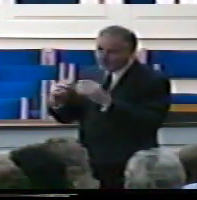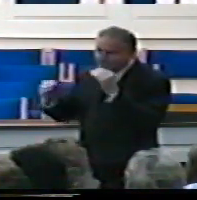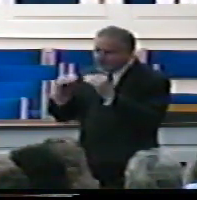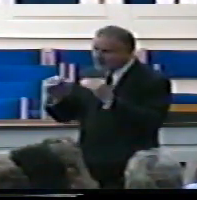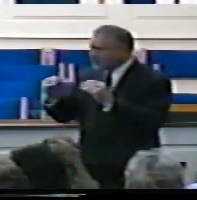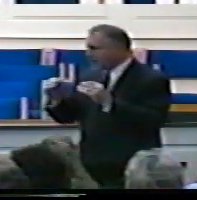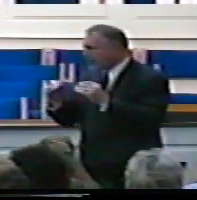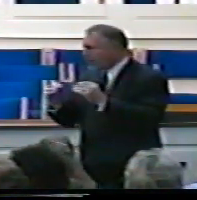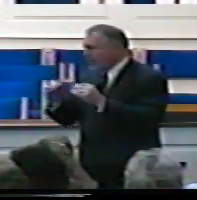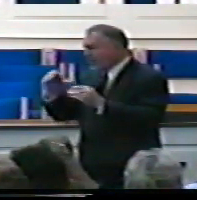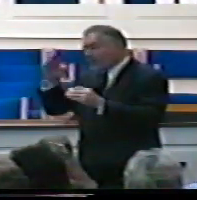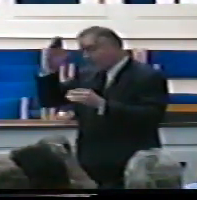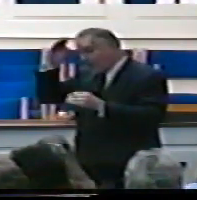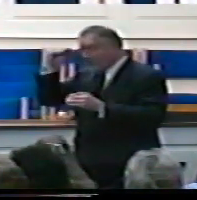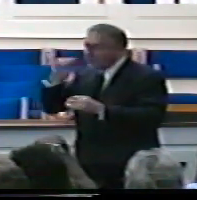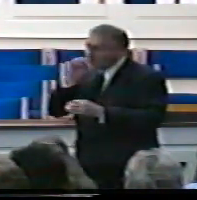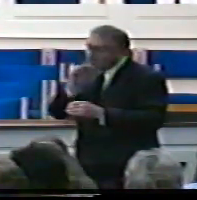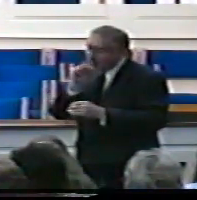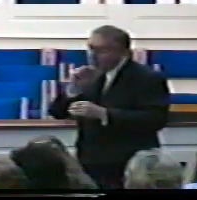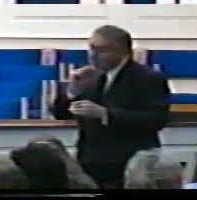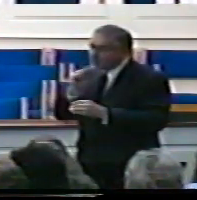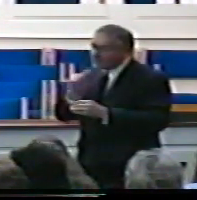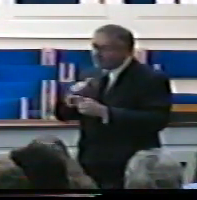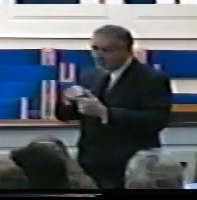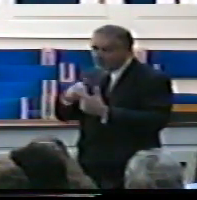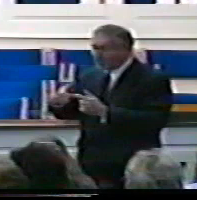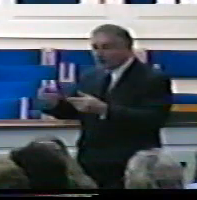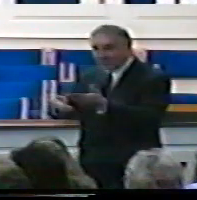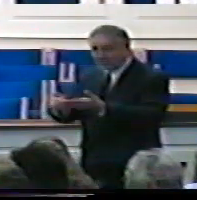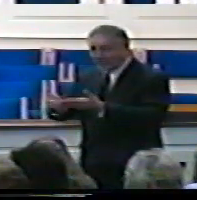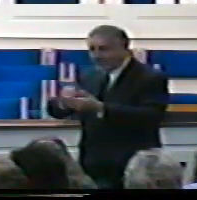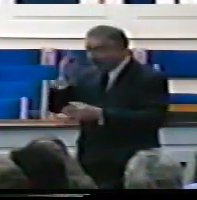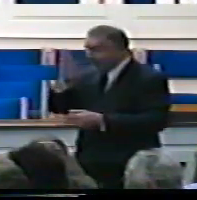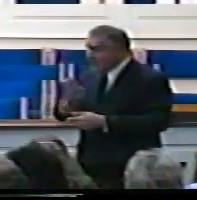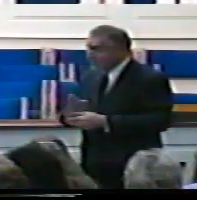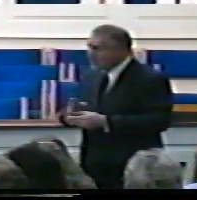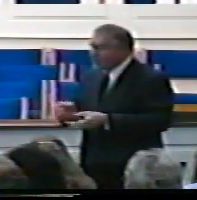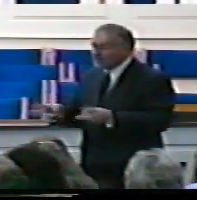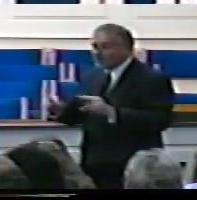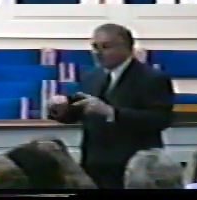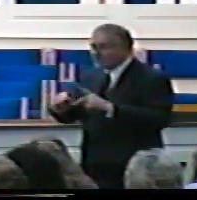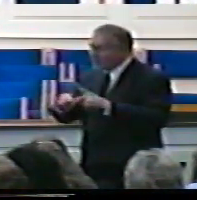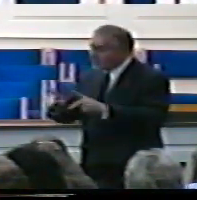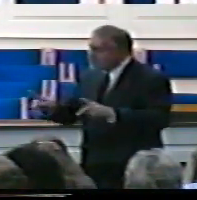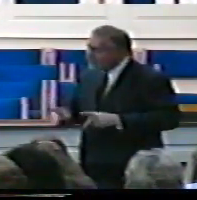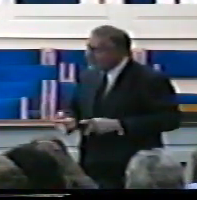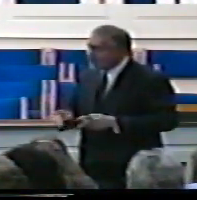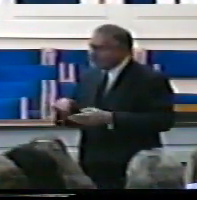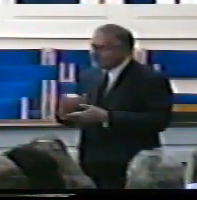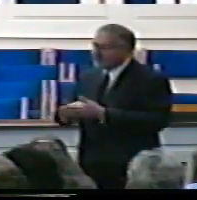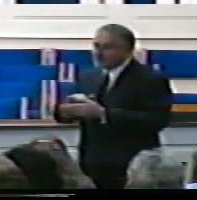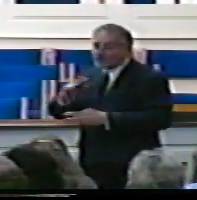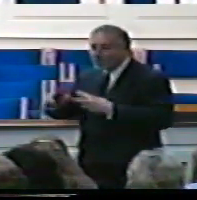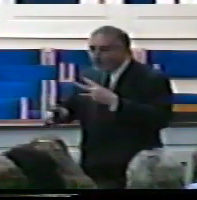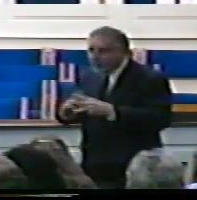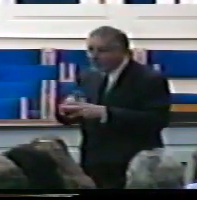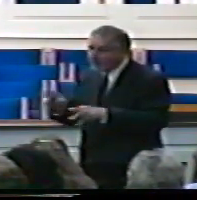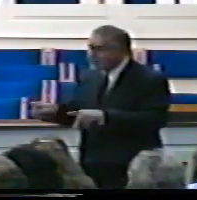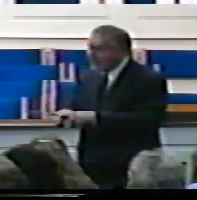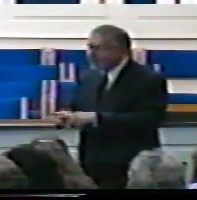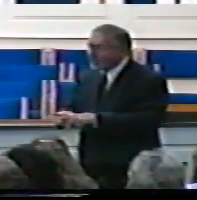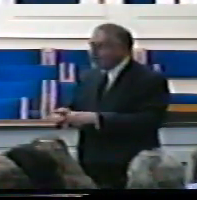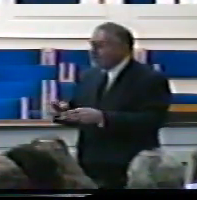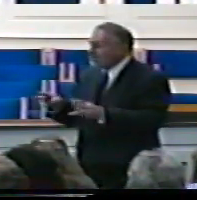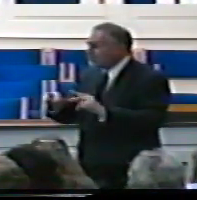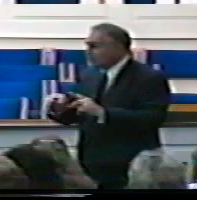somewhere in some capacity. Can I tell you that in God's work, no place is secular and no place is sacred? They're all sacred. There's